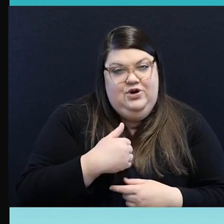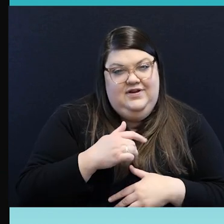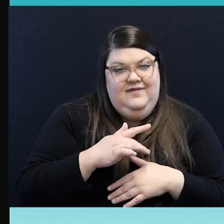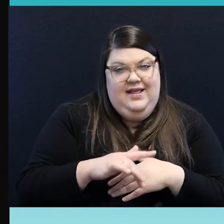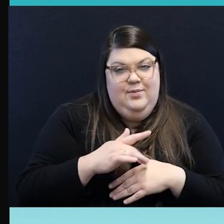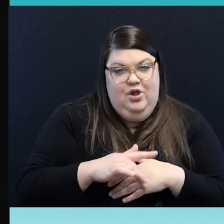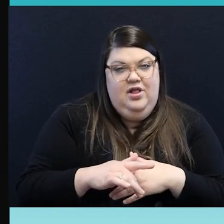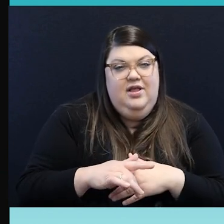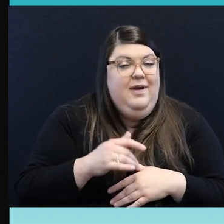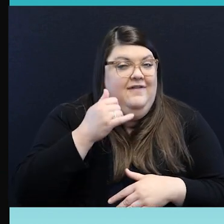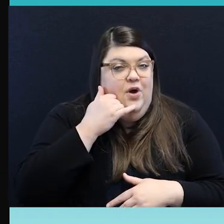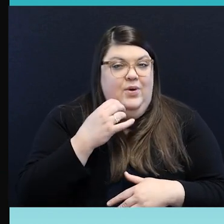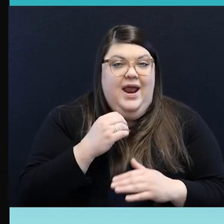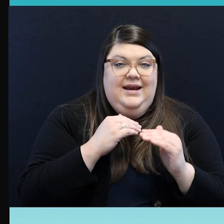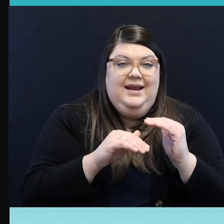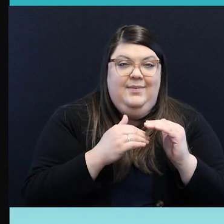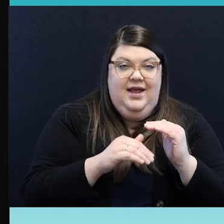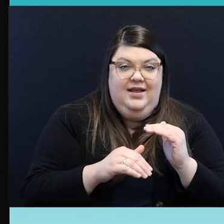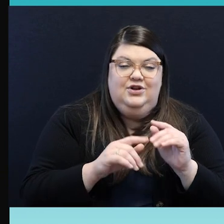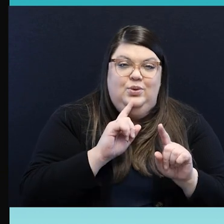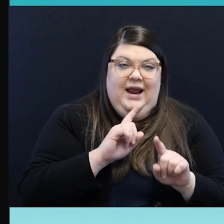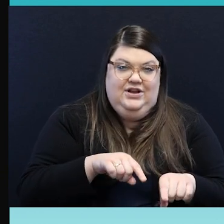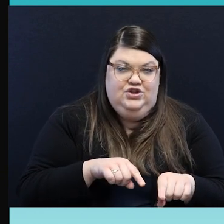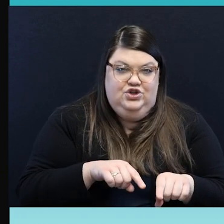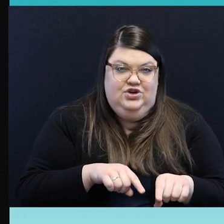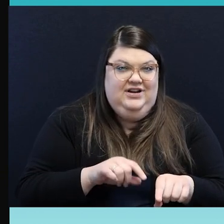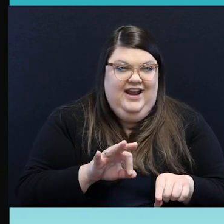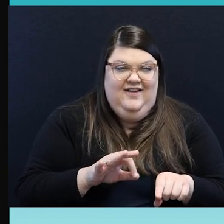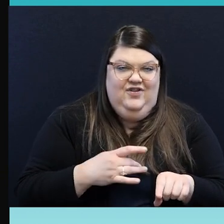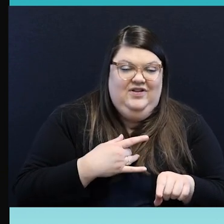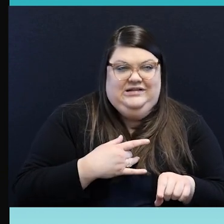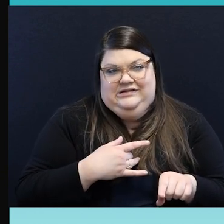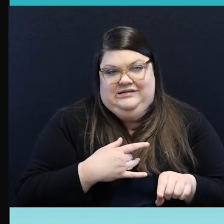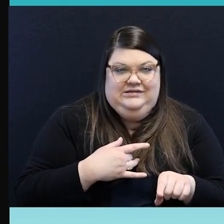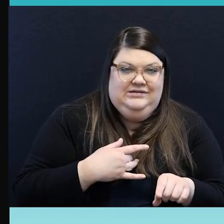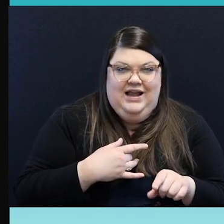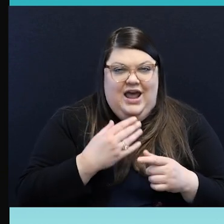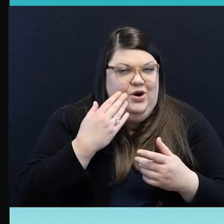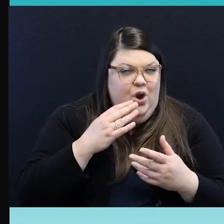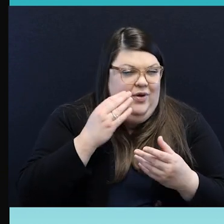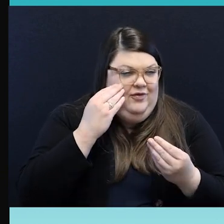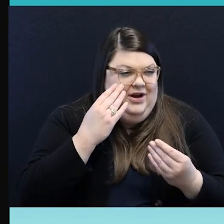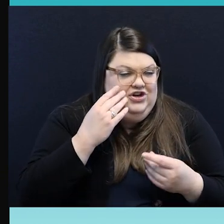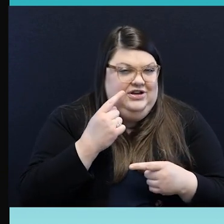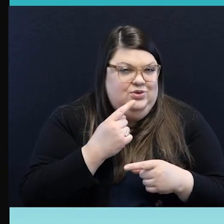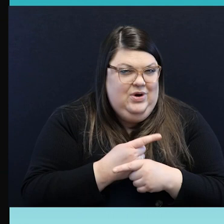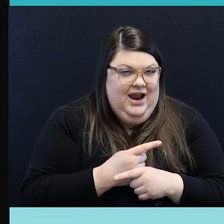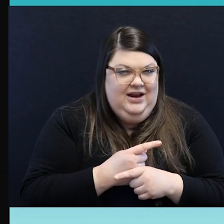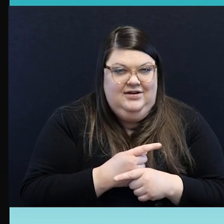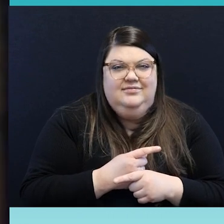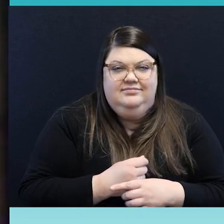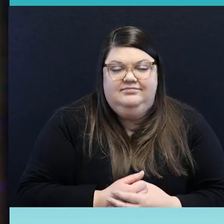by phone and email to answer these questions if you don't feel like the information you're getting on our website is giving you what you